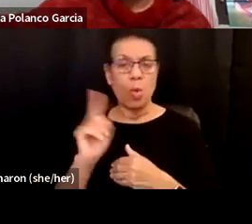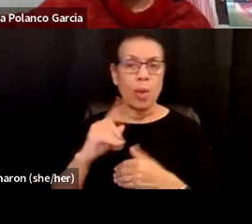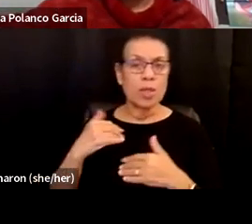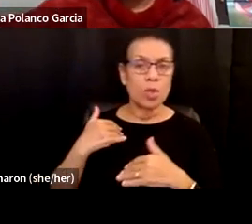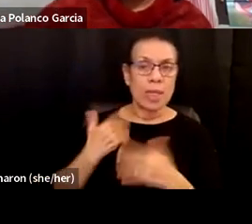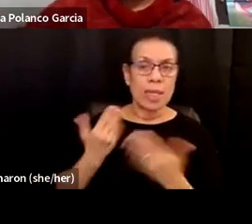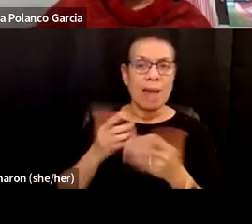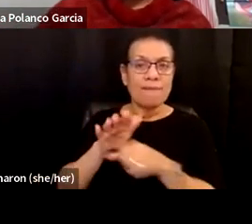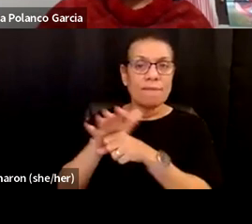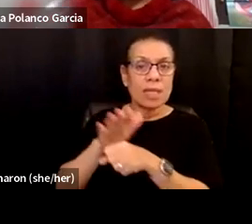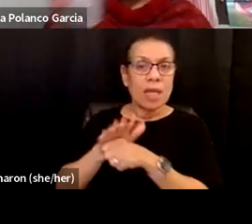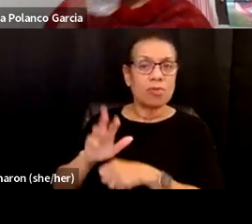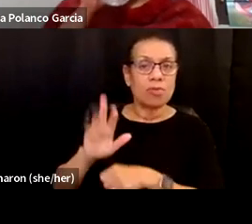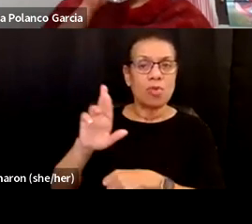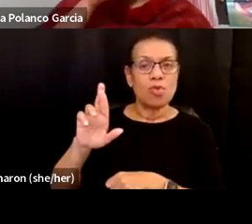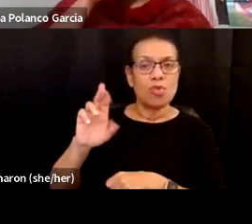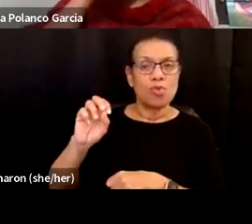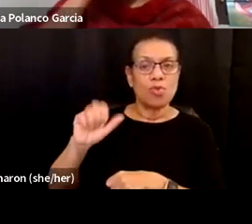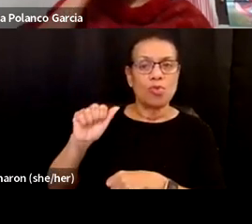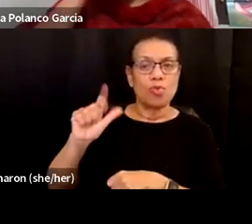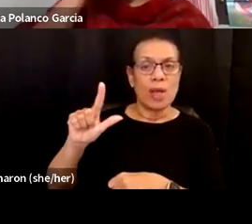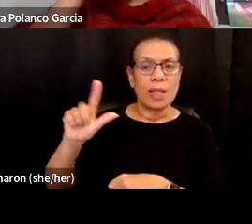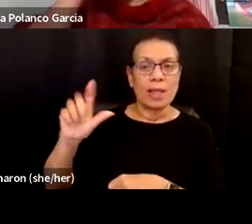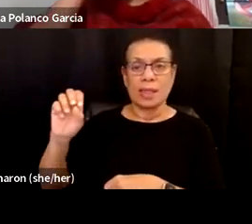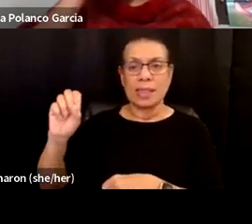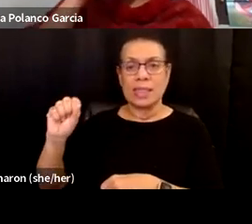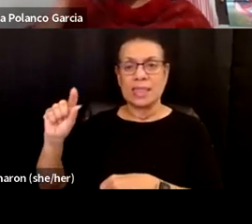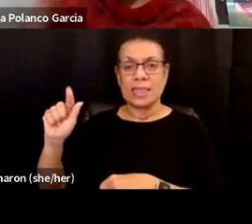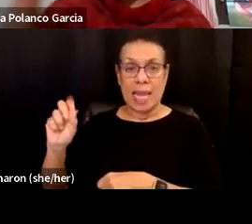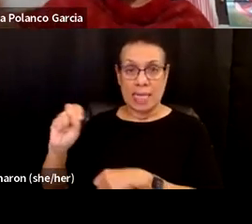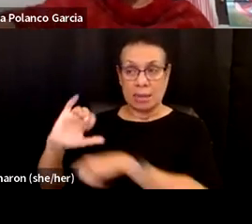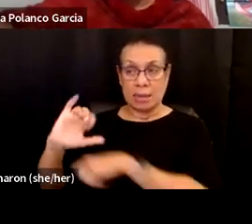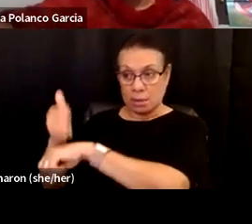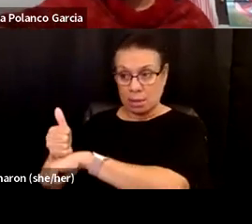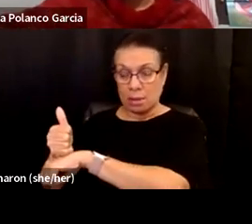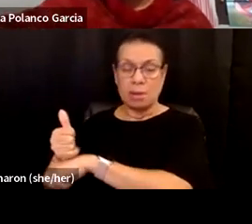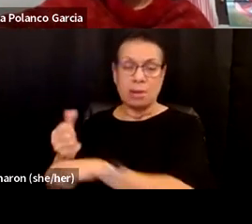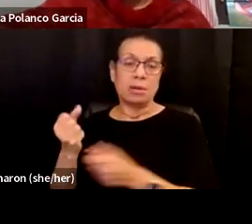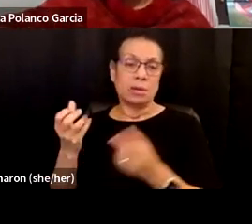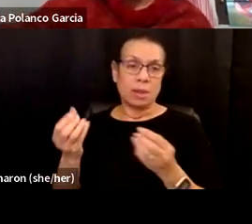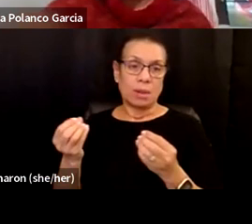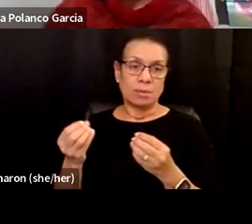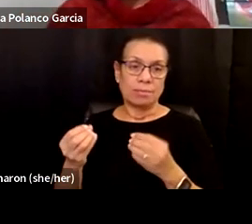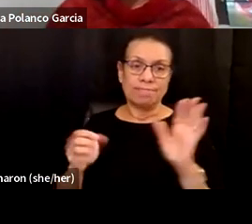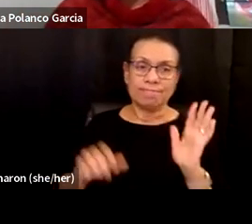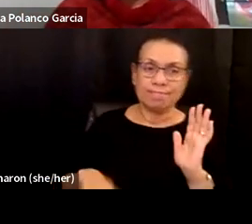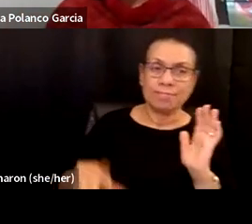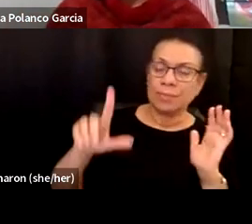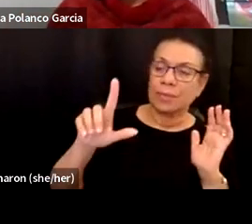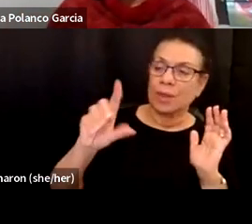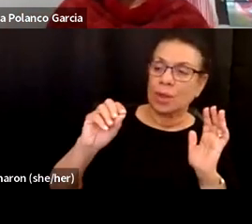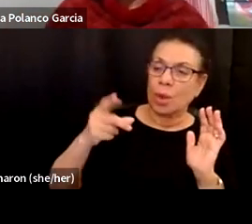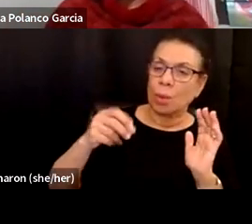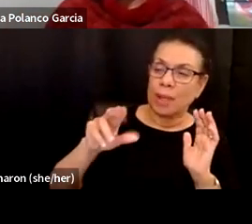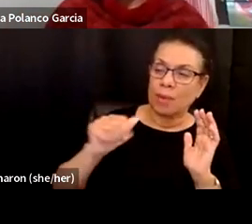can do an addition um so we have to we have to get that study done i appreciate that um and i'm going to